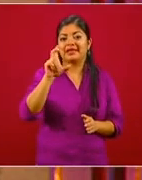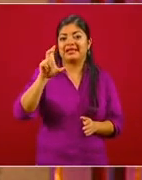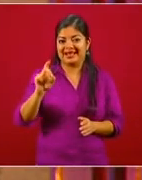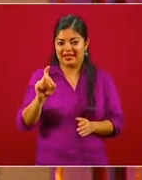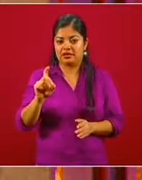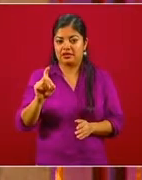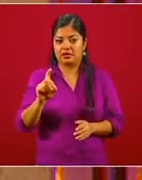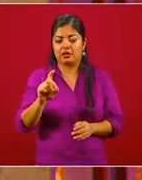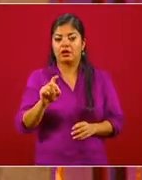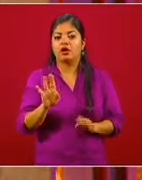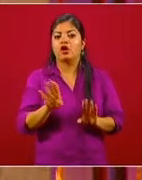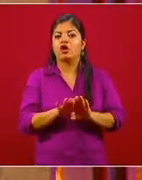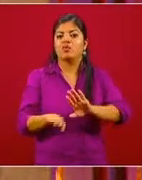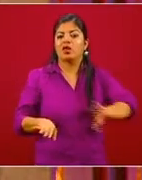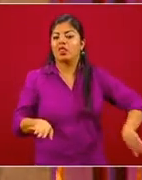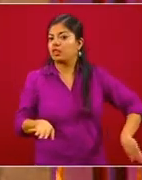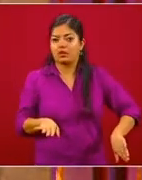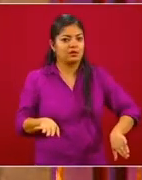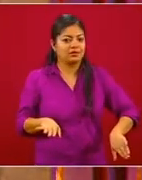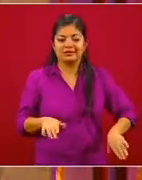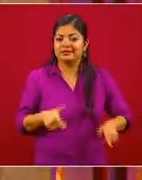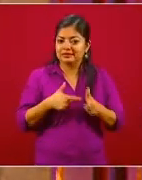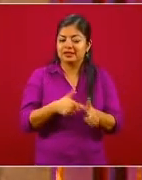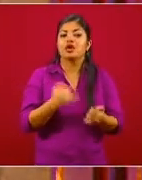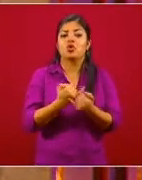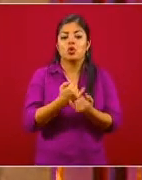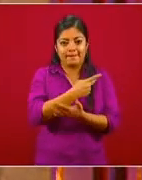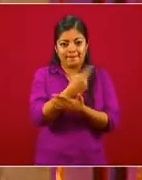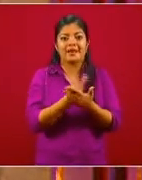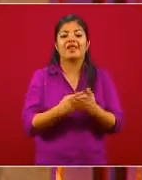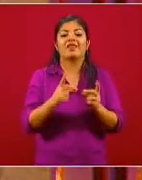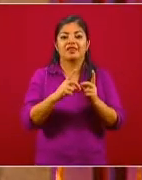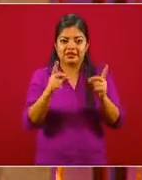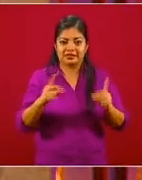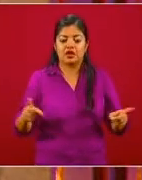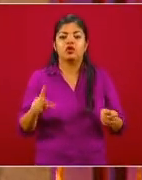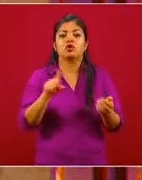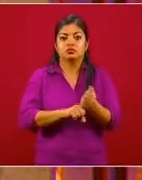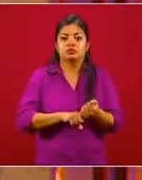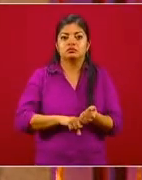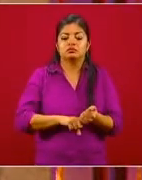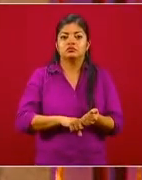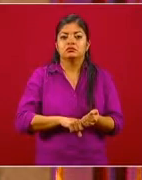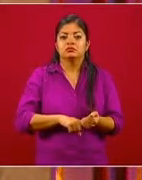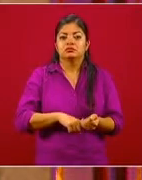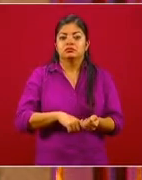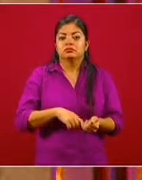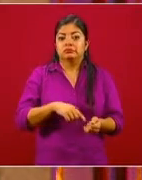within the 2030 agenda, which is no one left aside.